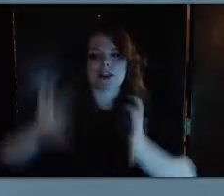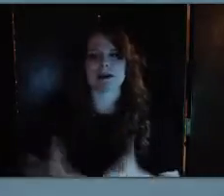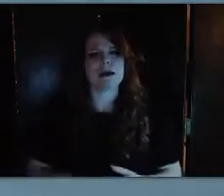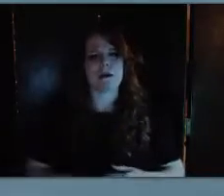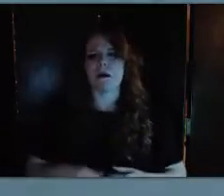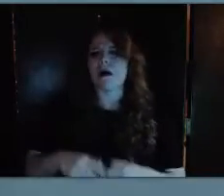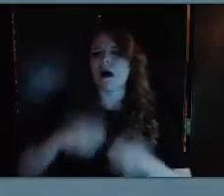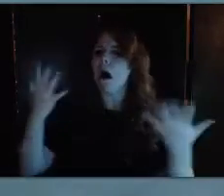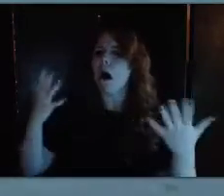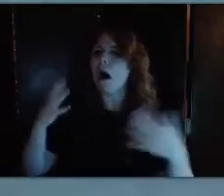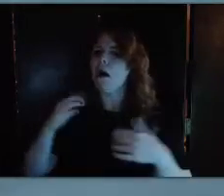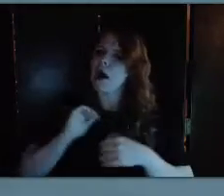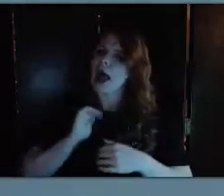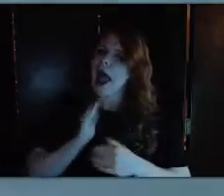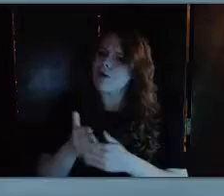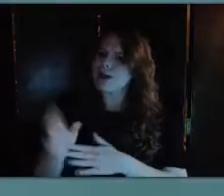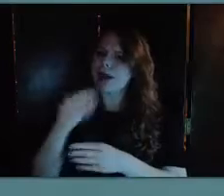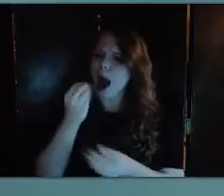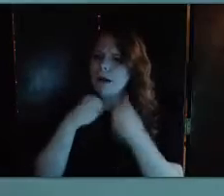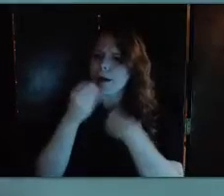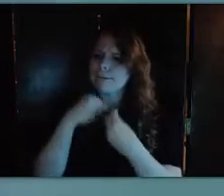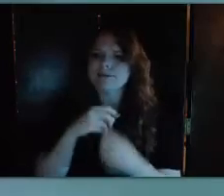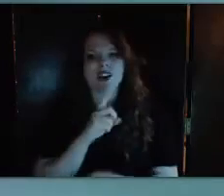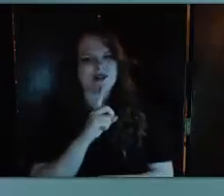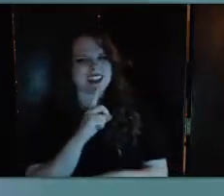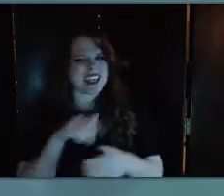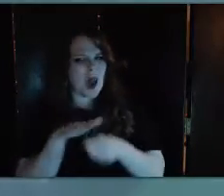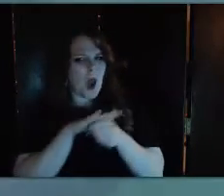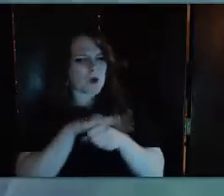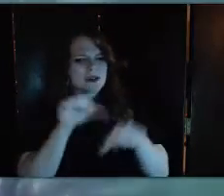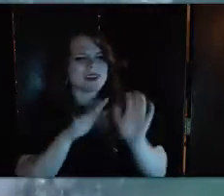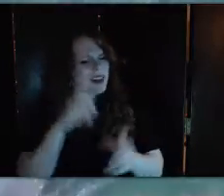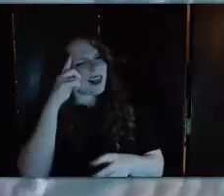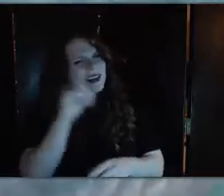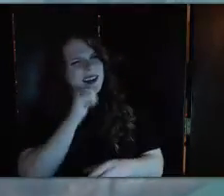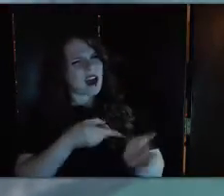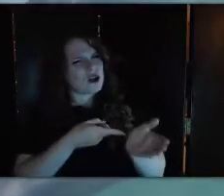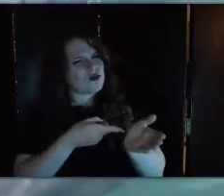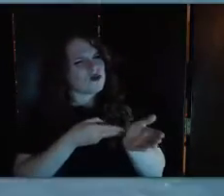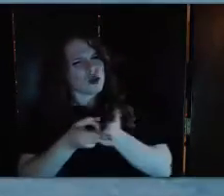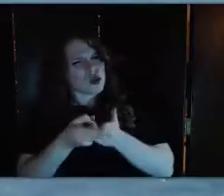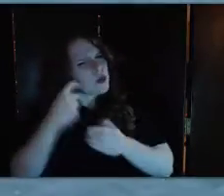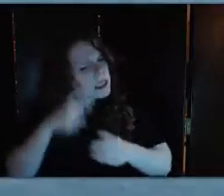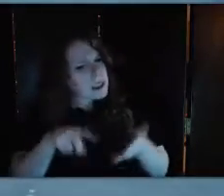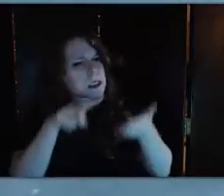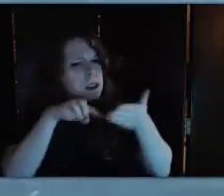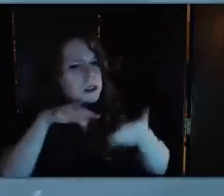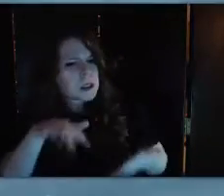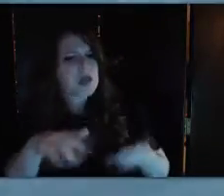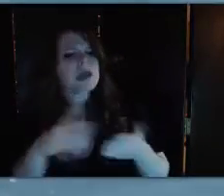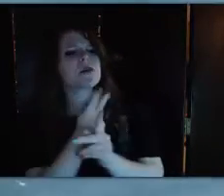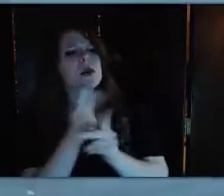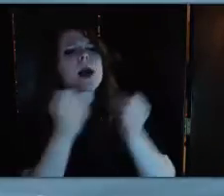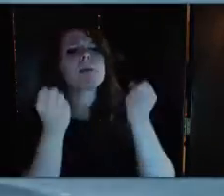eating a lot of their profits, but researchers and scientists say they don't believe that's true. They need to study the numbers of fish in that part